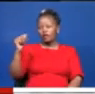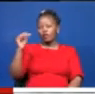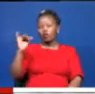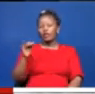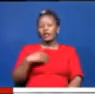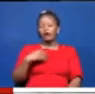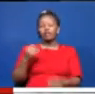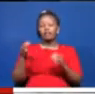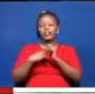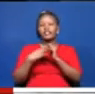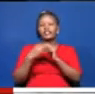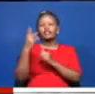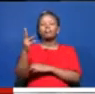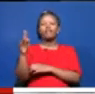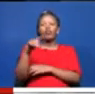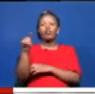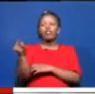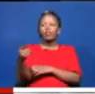84,624. Subukia